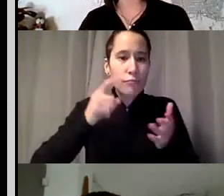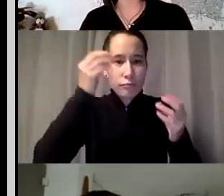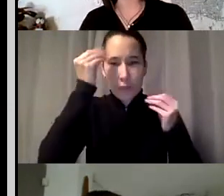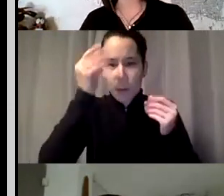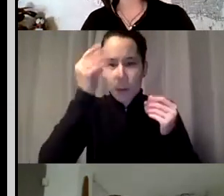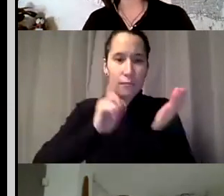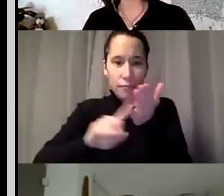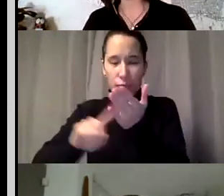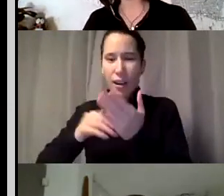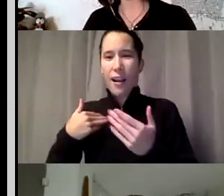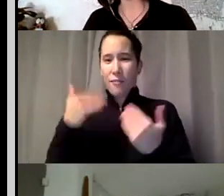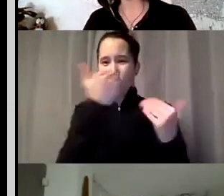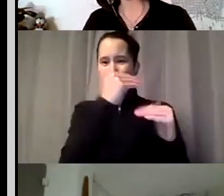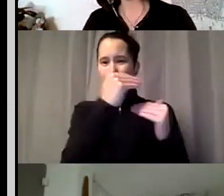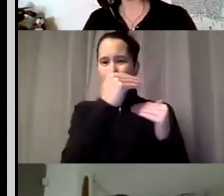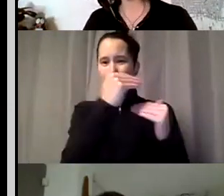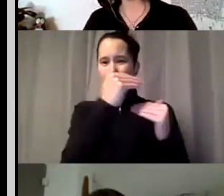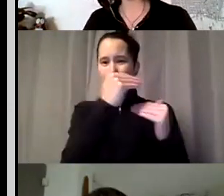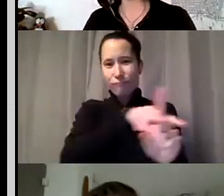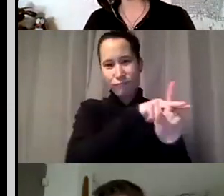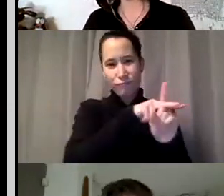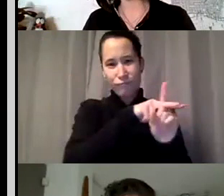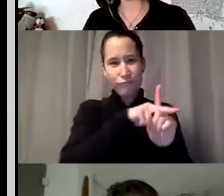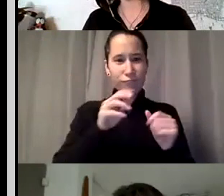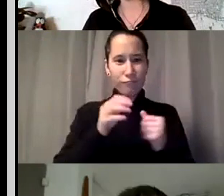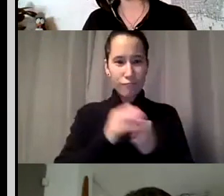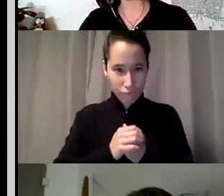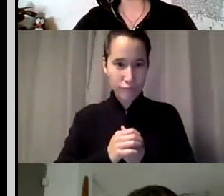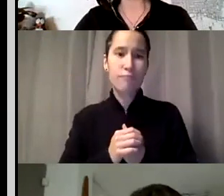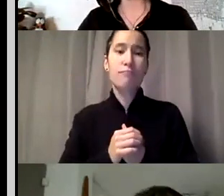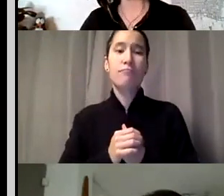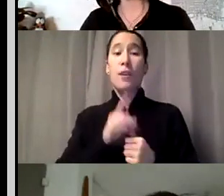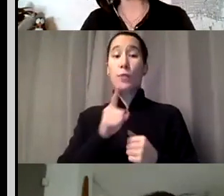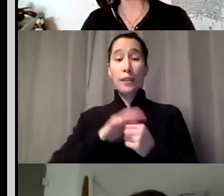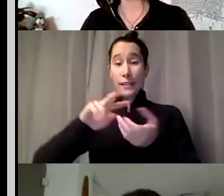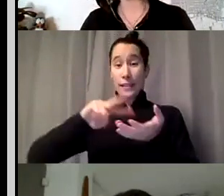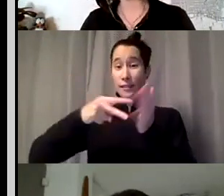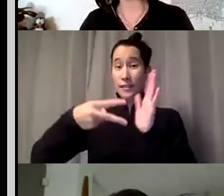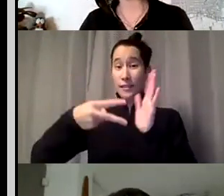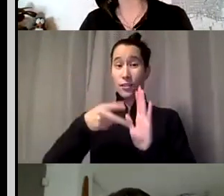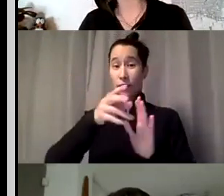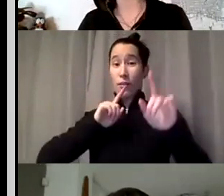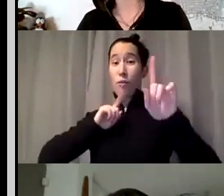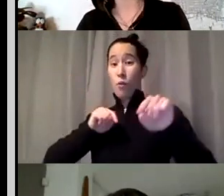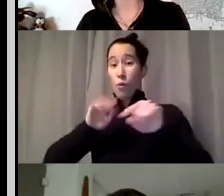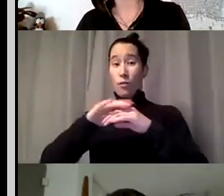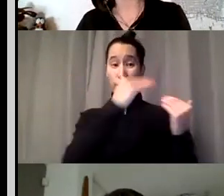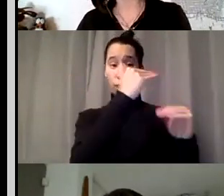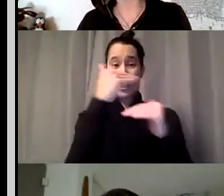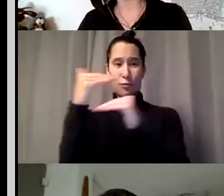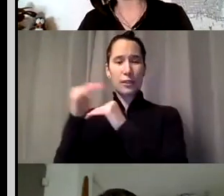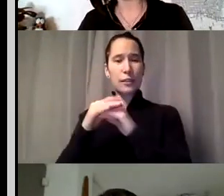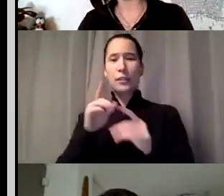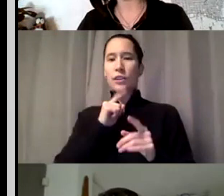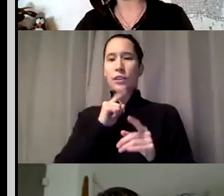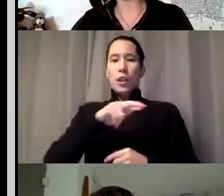lives. The intent of the order really is to reduce that risk. That is the